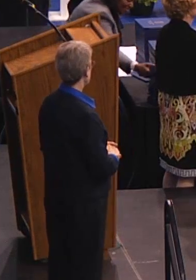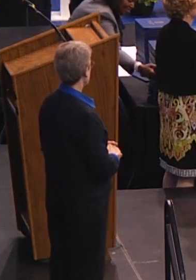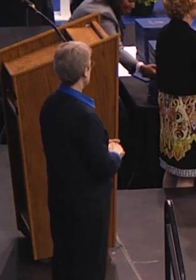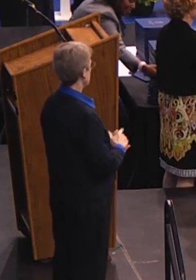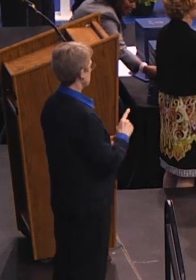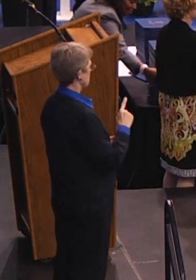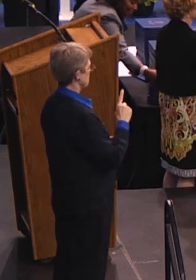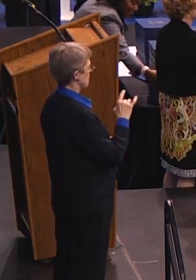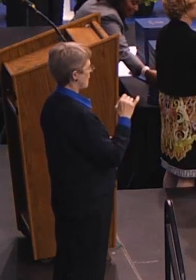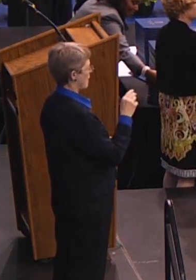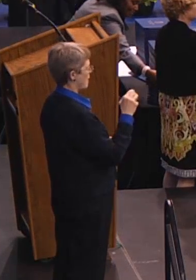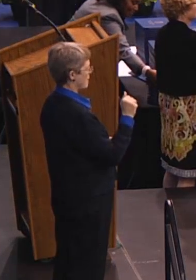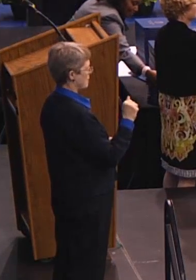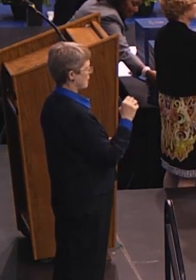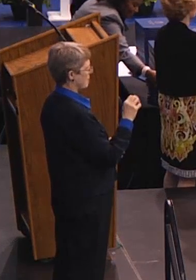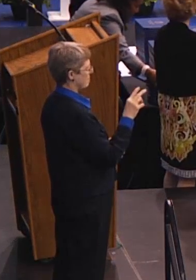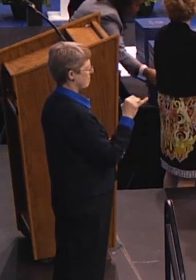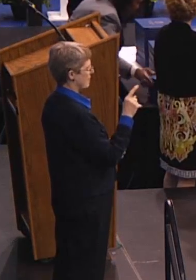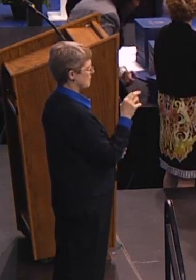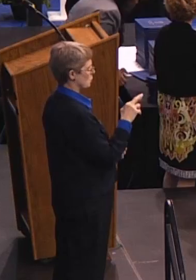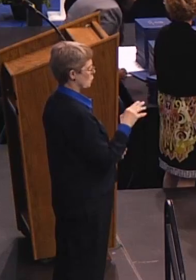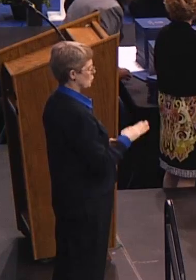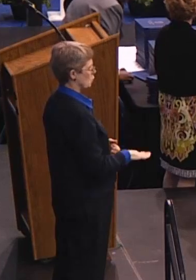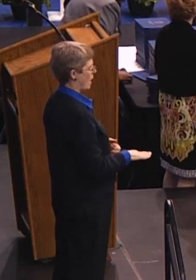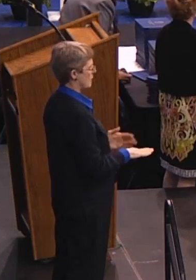Diana E. Victor, Child Development.